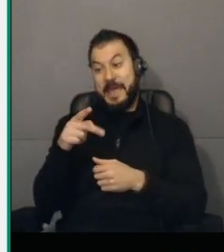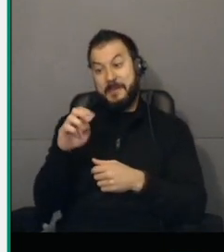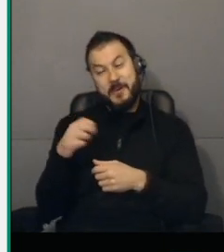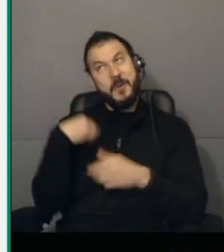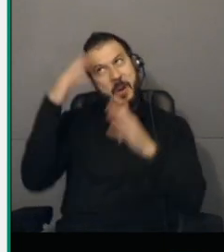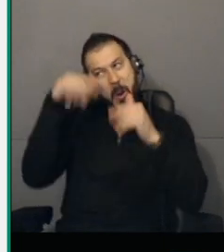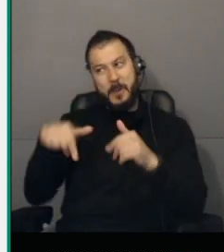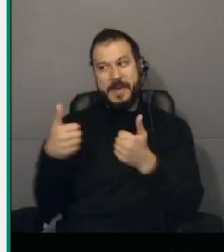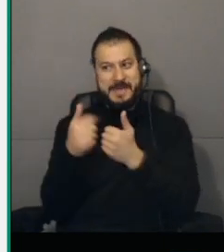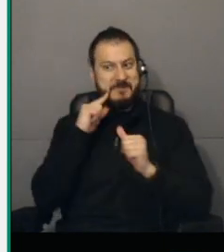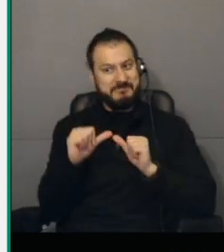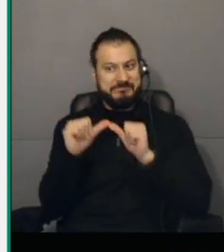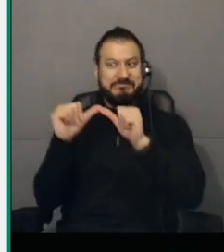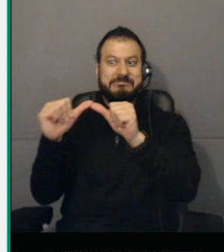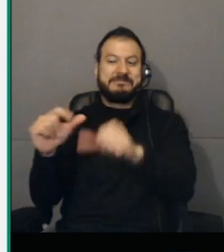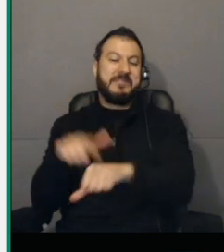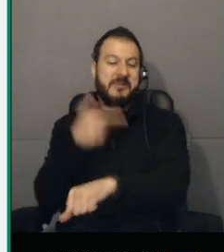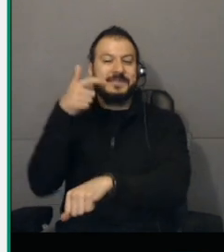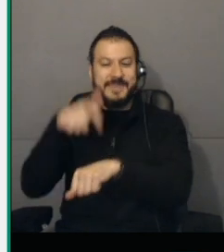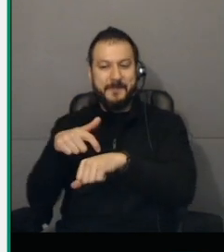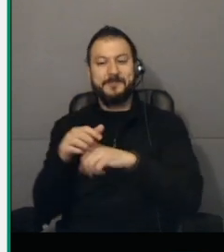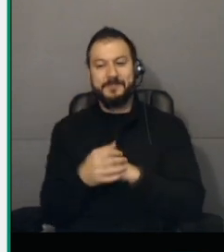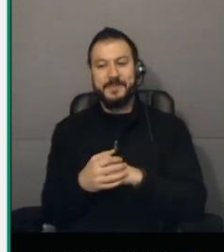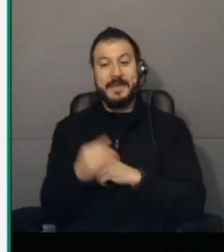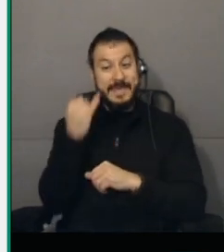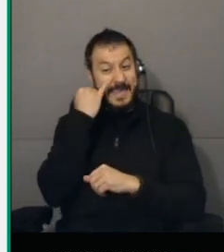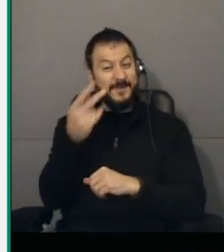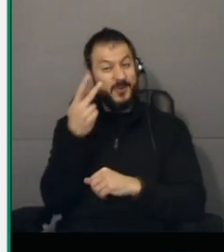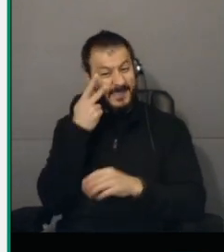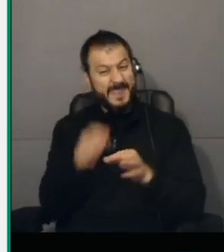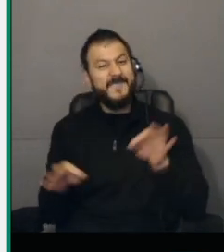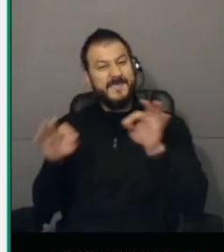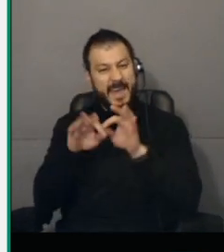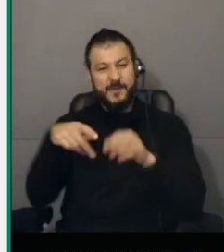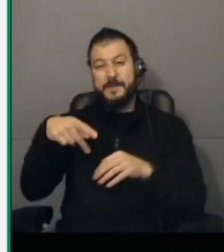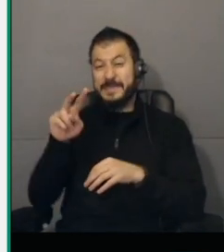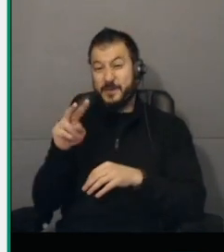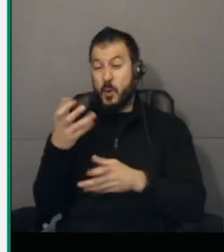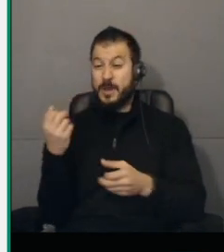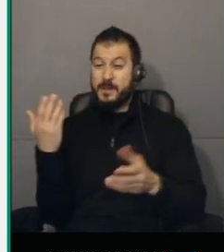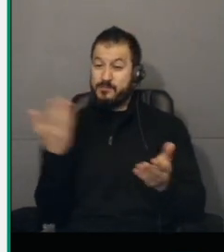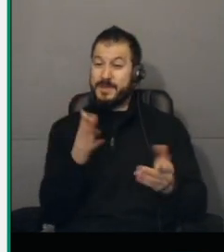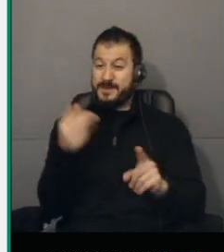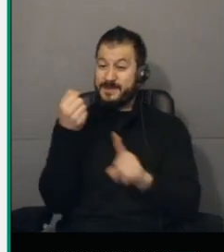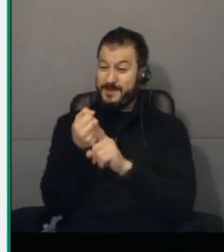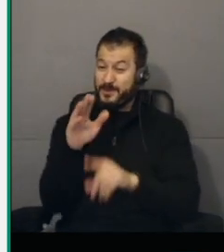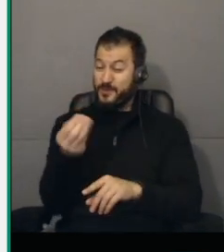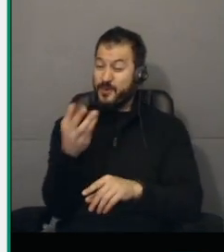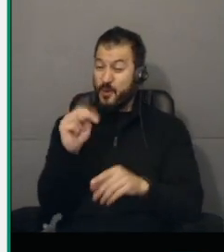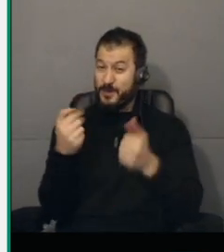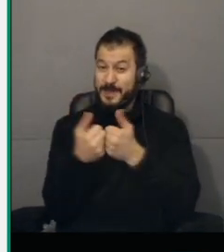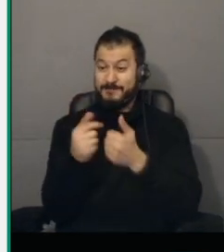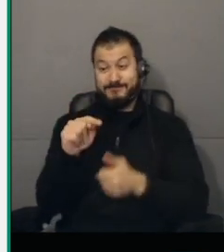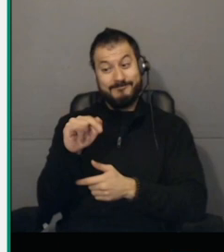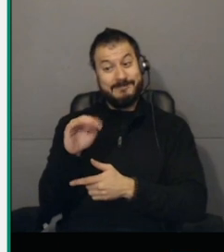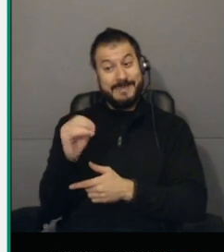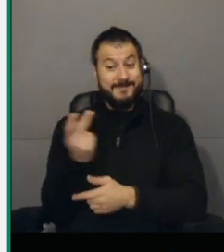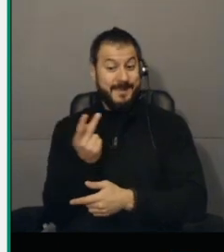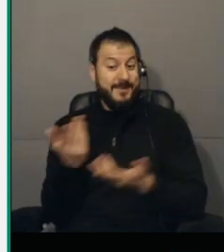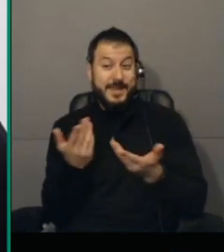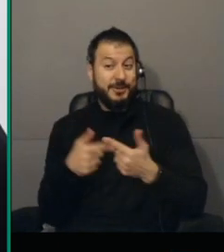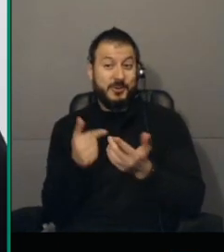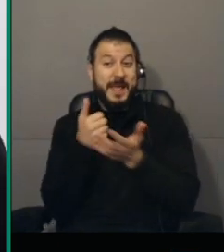very long time. So if you're seeing the value of passive validation and want to bring this kind of impact to your own games, Tim and I are here to